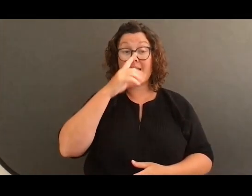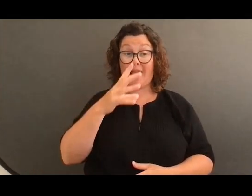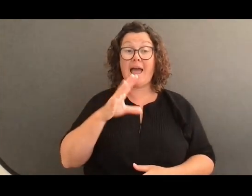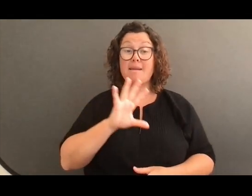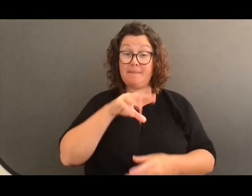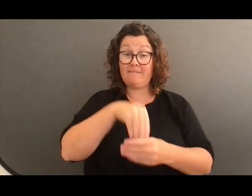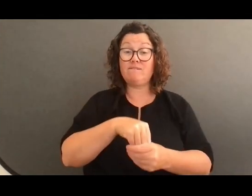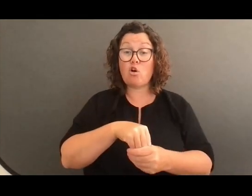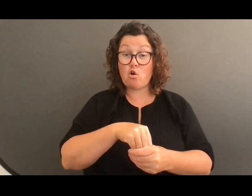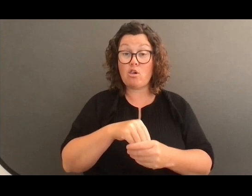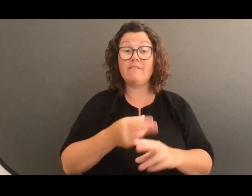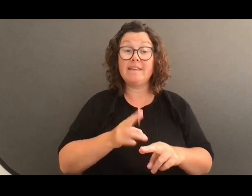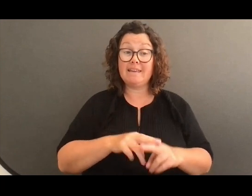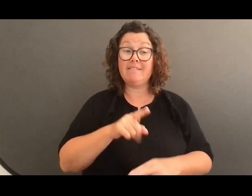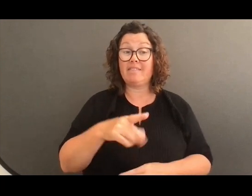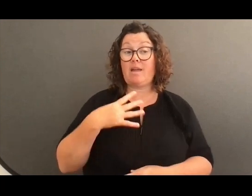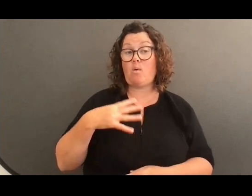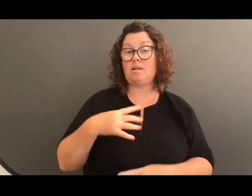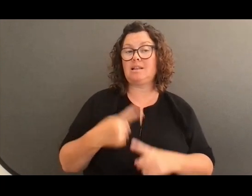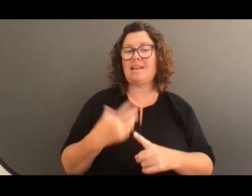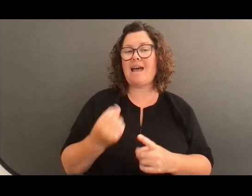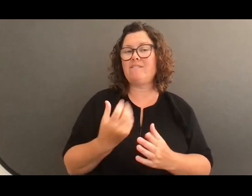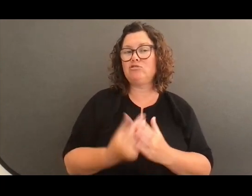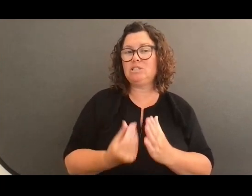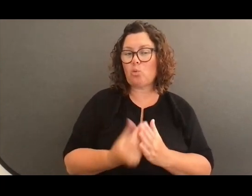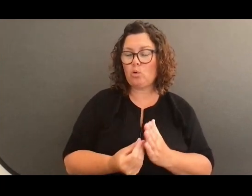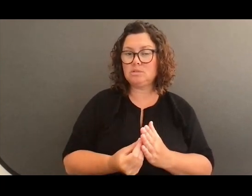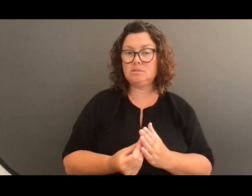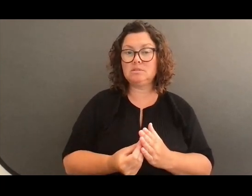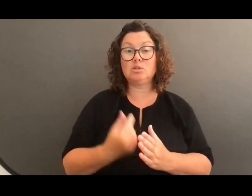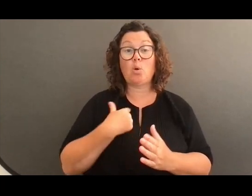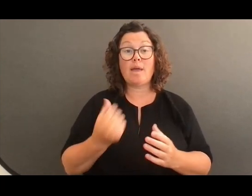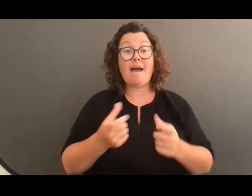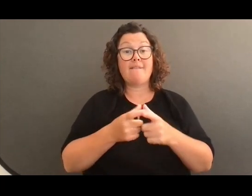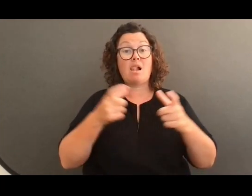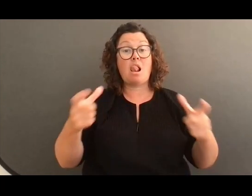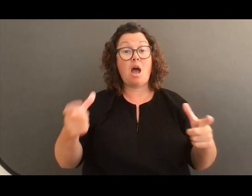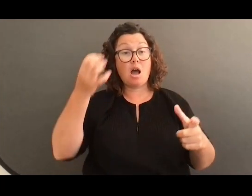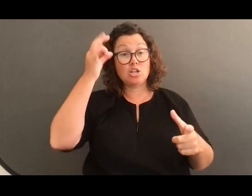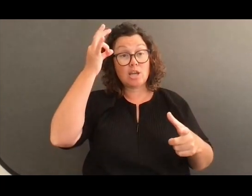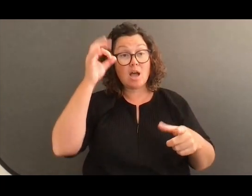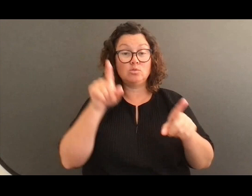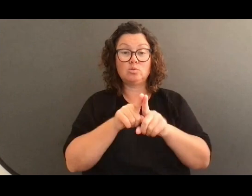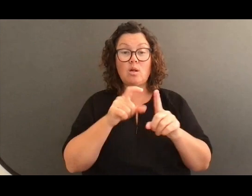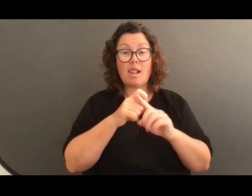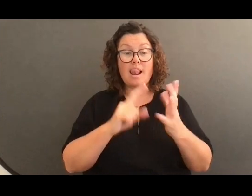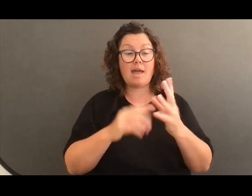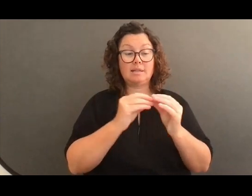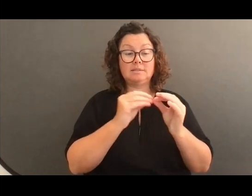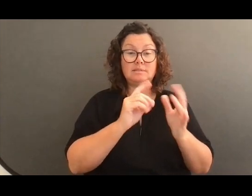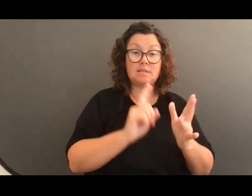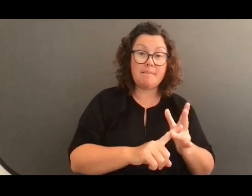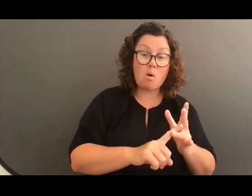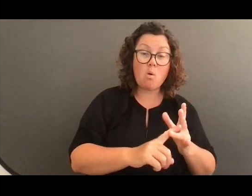have the resources to do that. And what that means is that we'll have large councils like Dubbo and Bathurst holding very